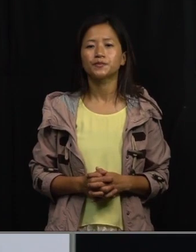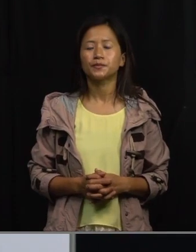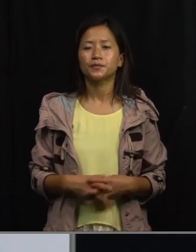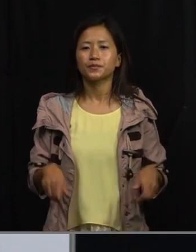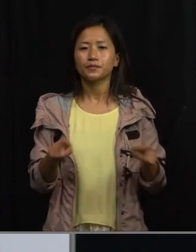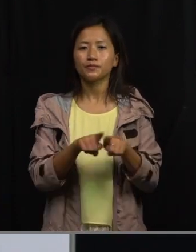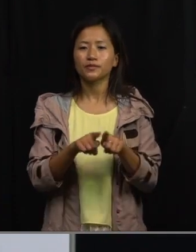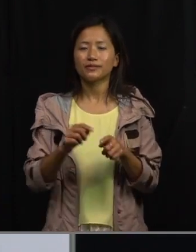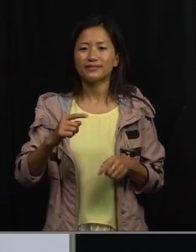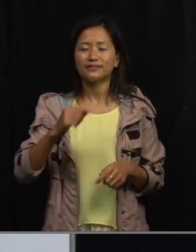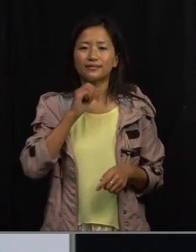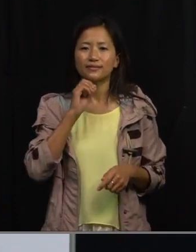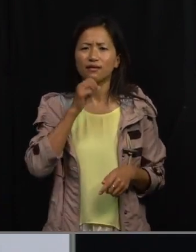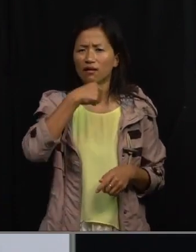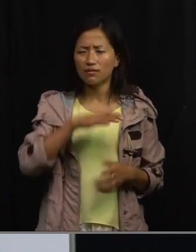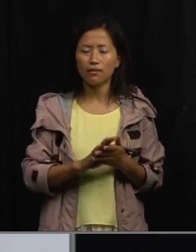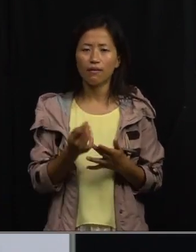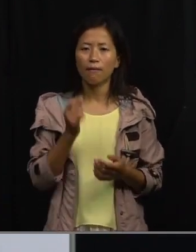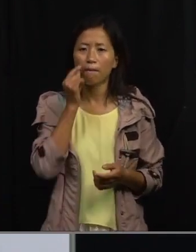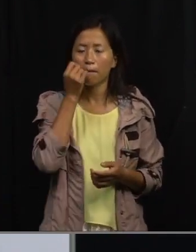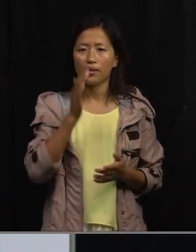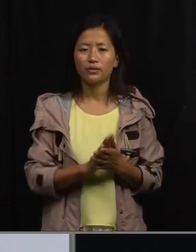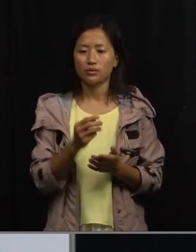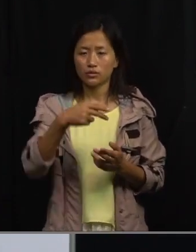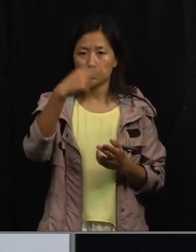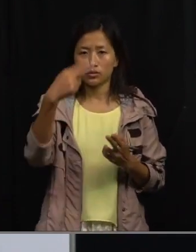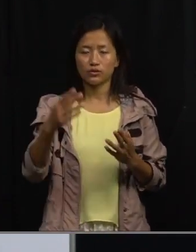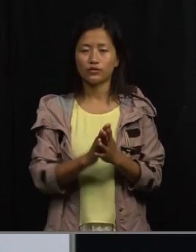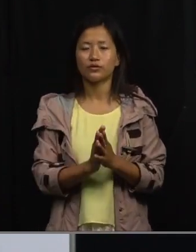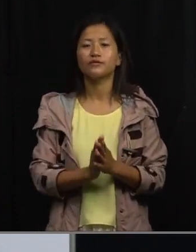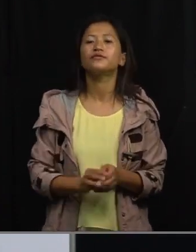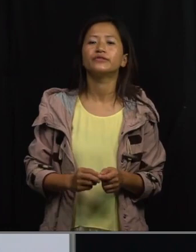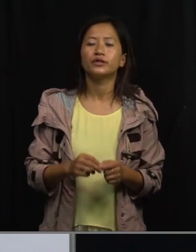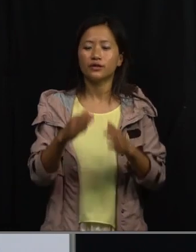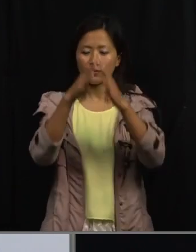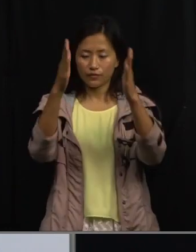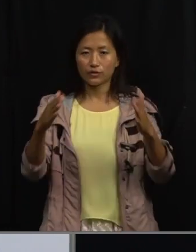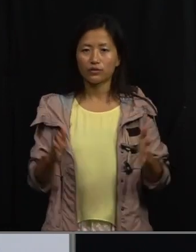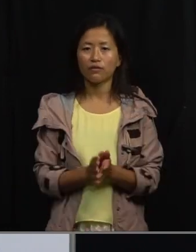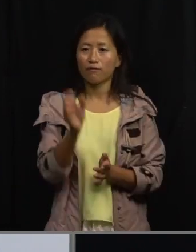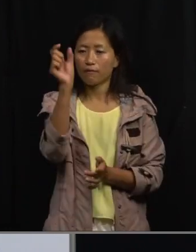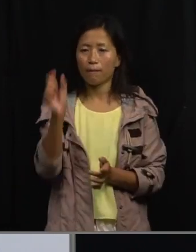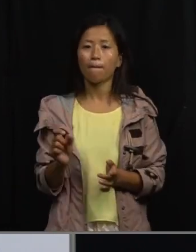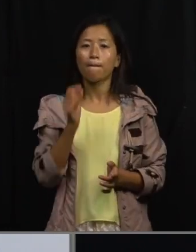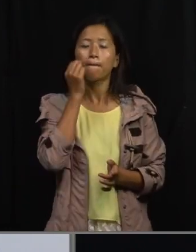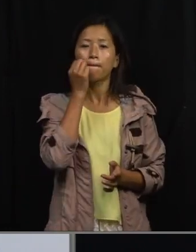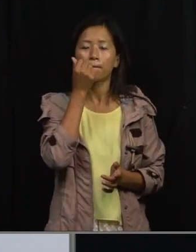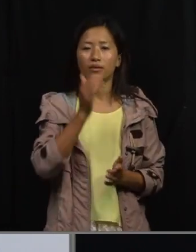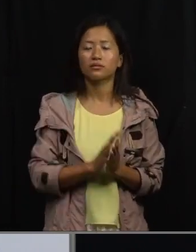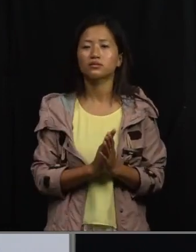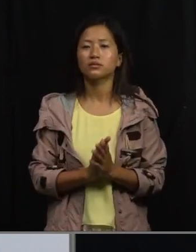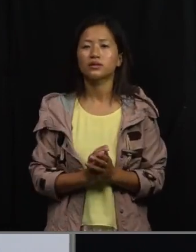And the early men, to draw the figure of a man, to draw the figure of man, they drew a stick figure.